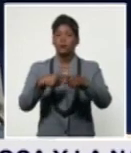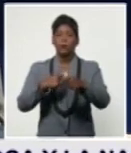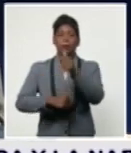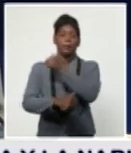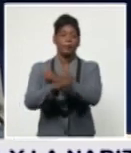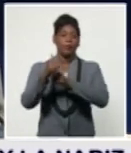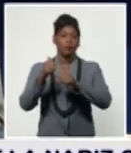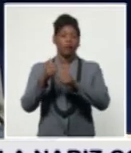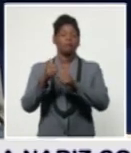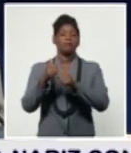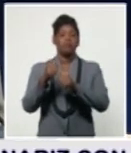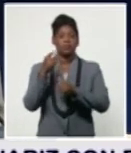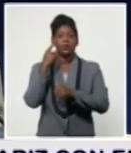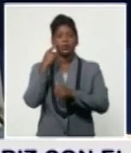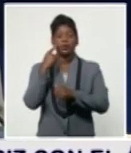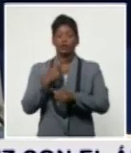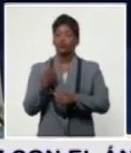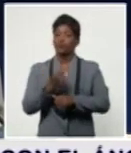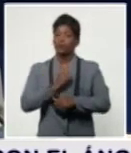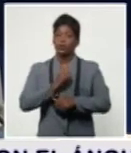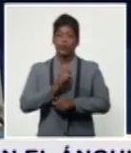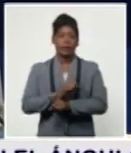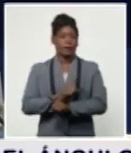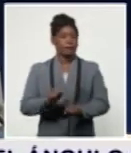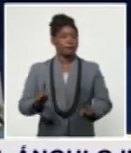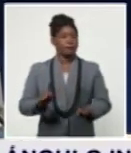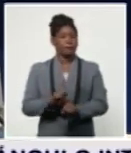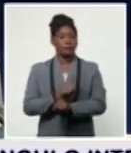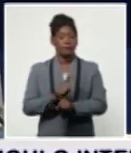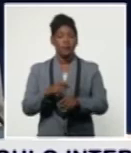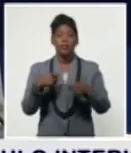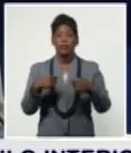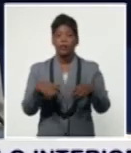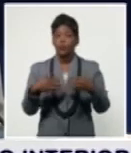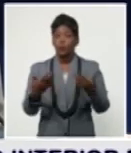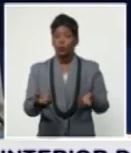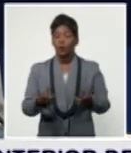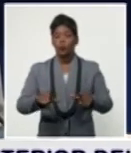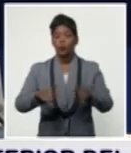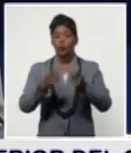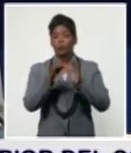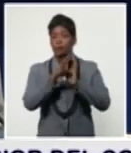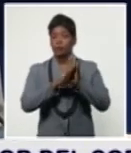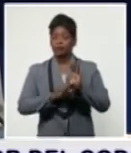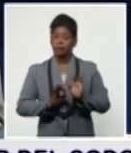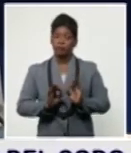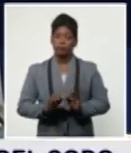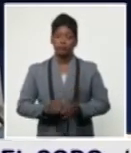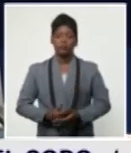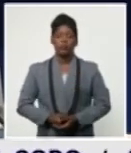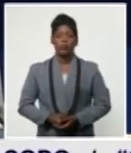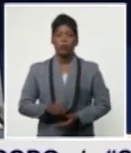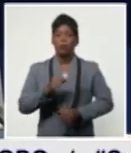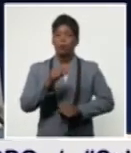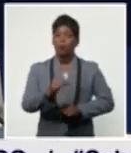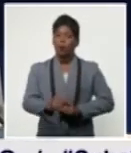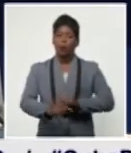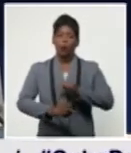de-escalation properly. The society and the economy are to be reopened,